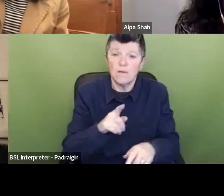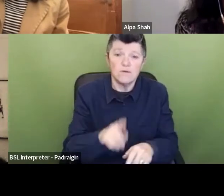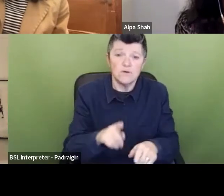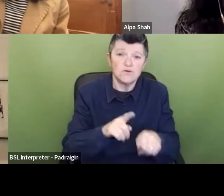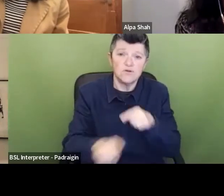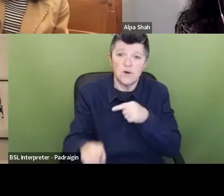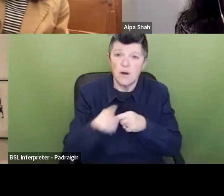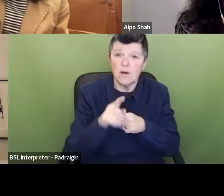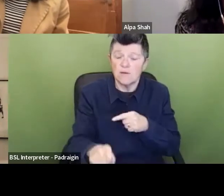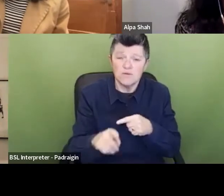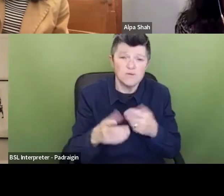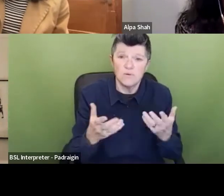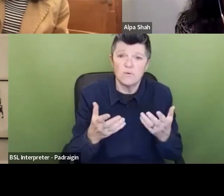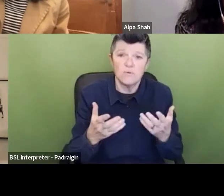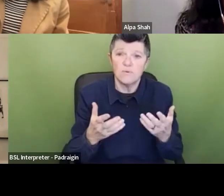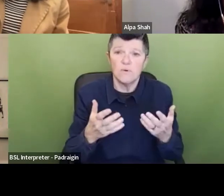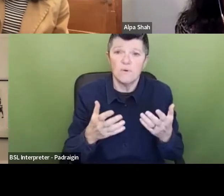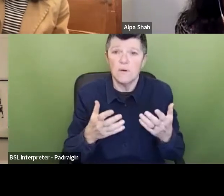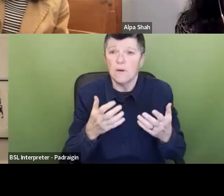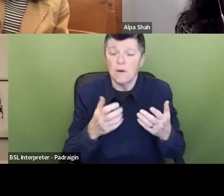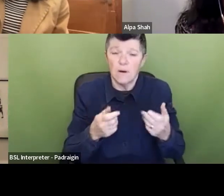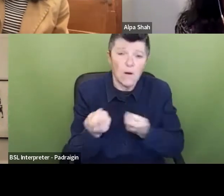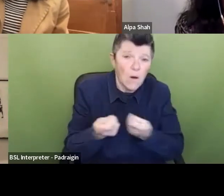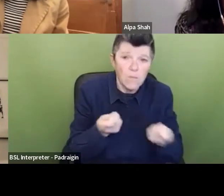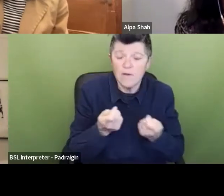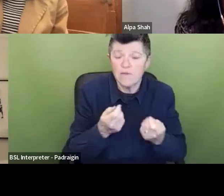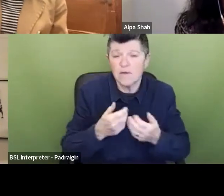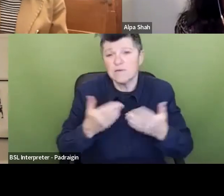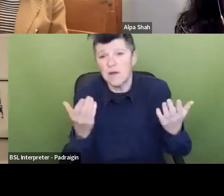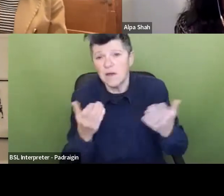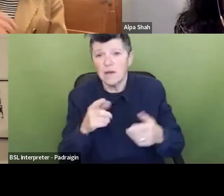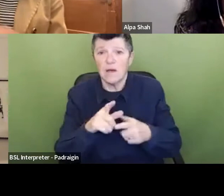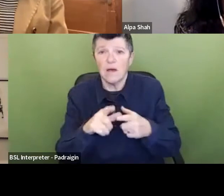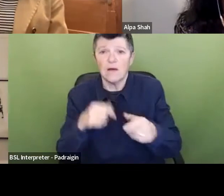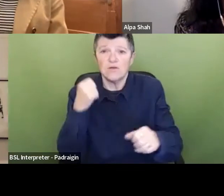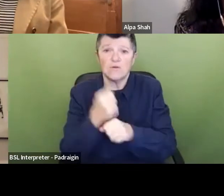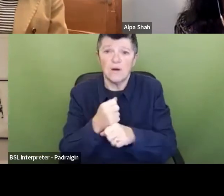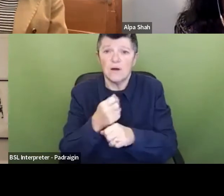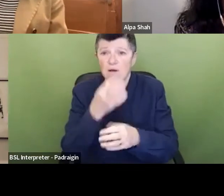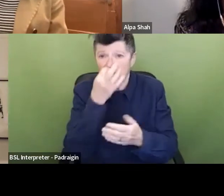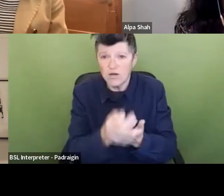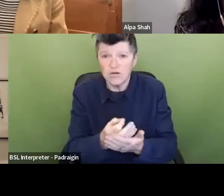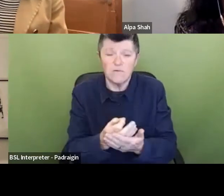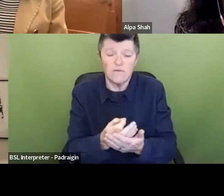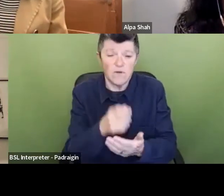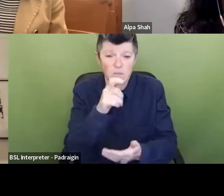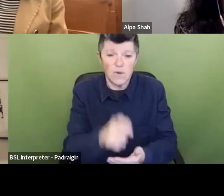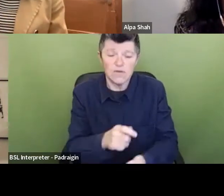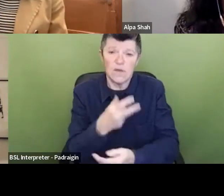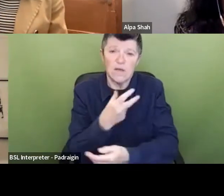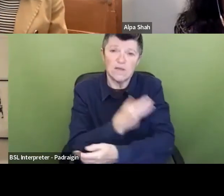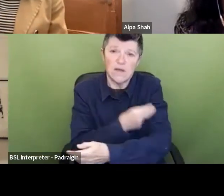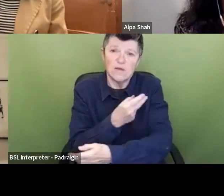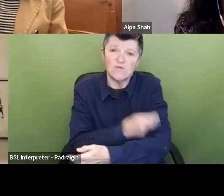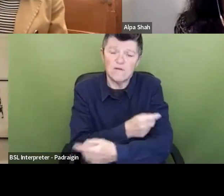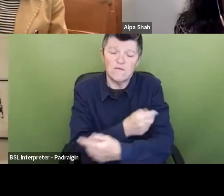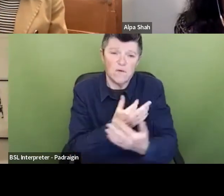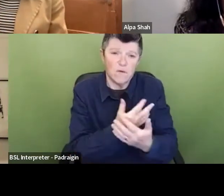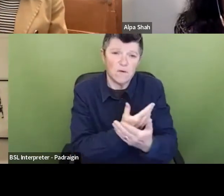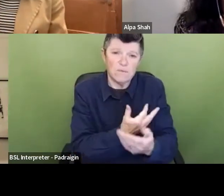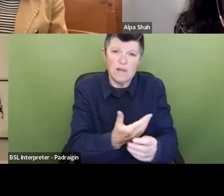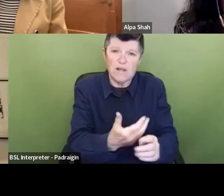Drug addiction at this point in time for somebody who's been injecting for years is not about having pleasure. It's about preventing